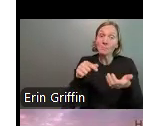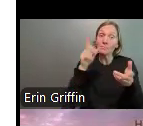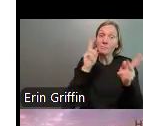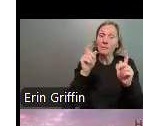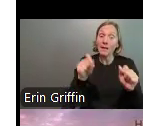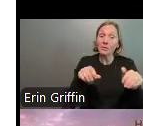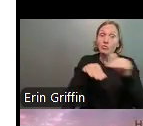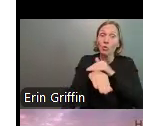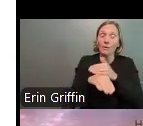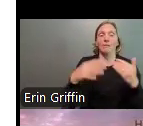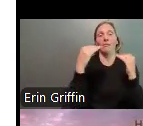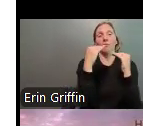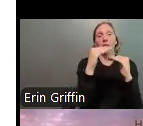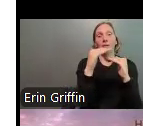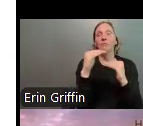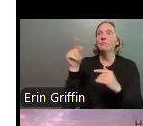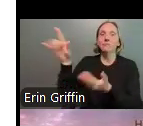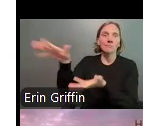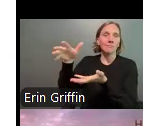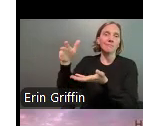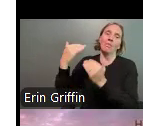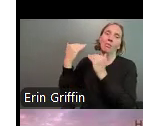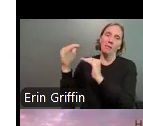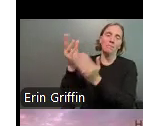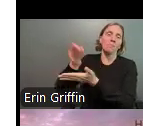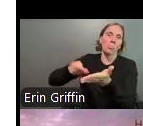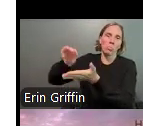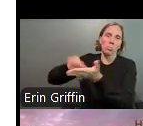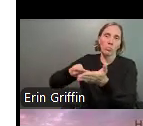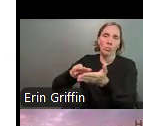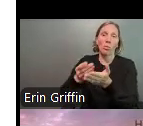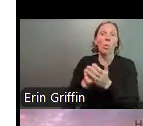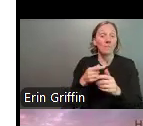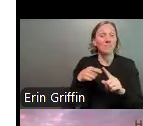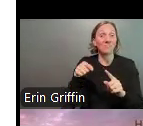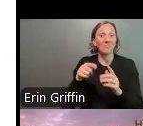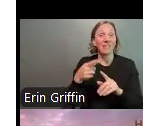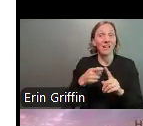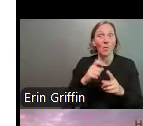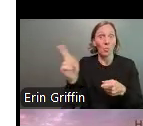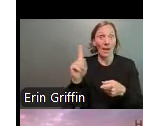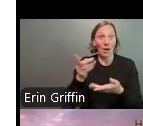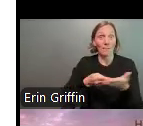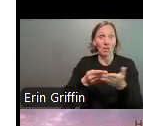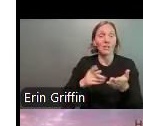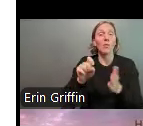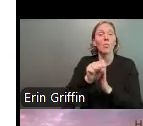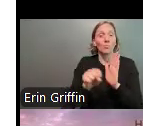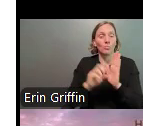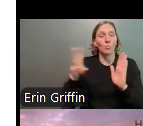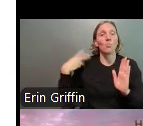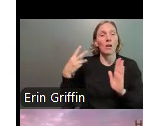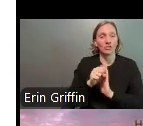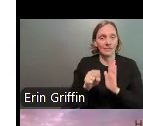budget program that sits in the Washington state budget at the moment. You want to move to the next slide.